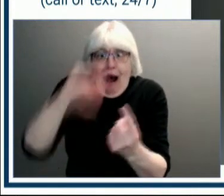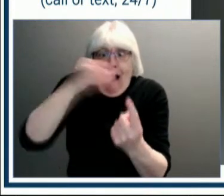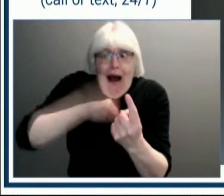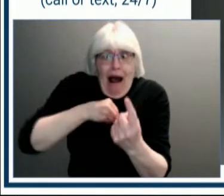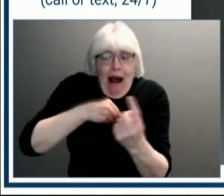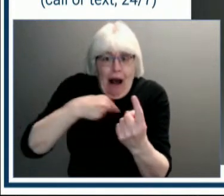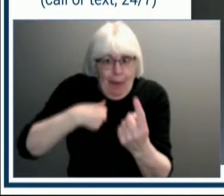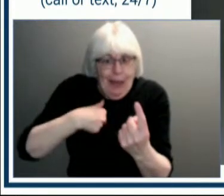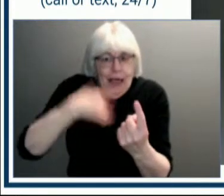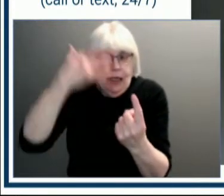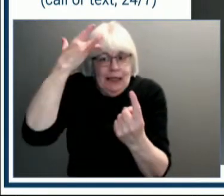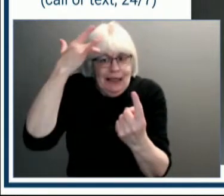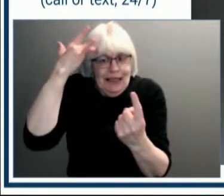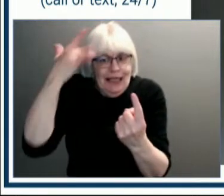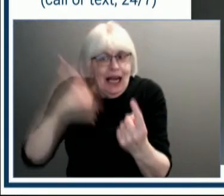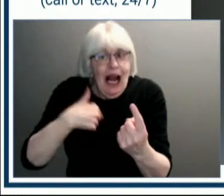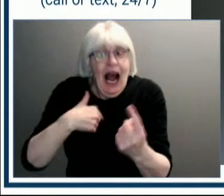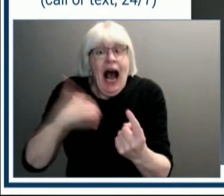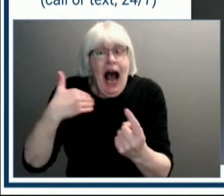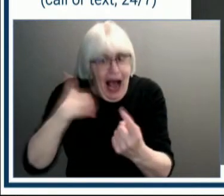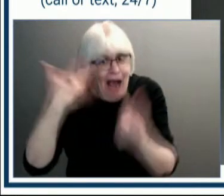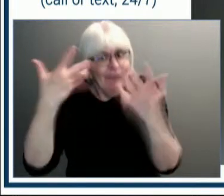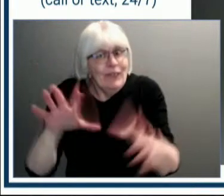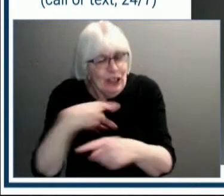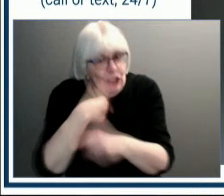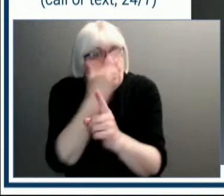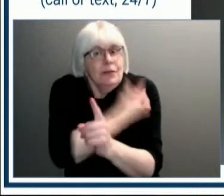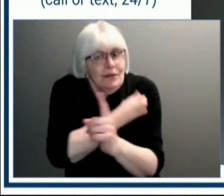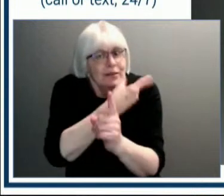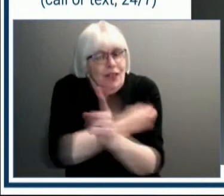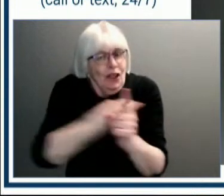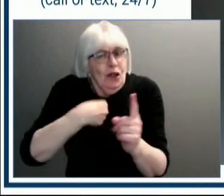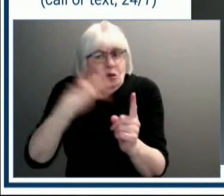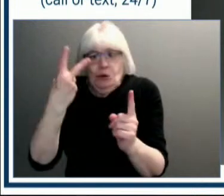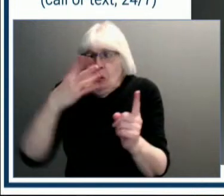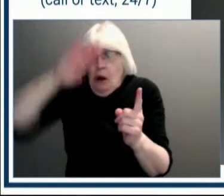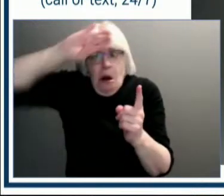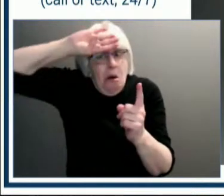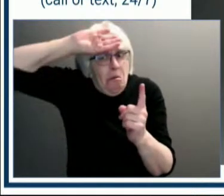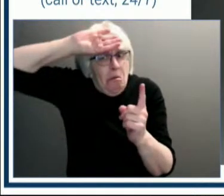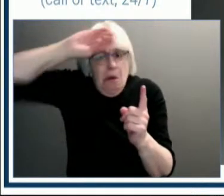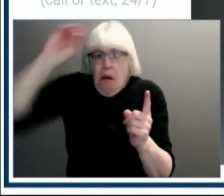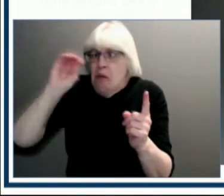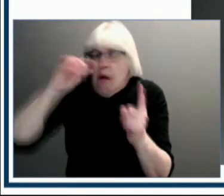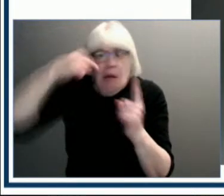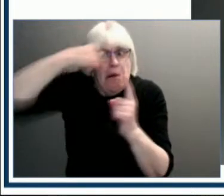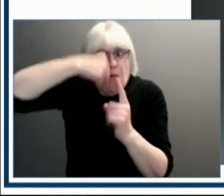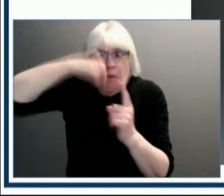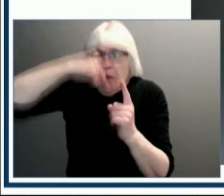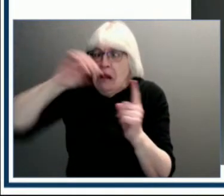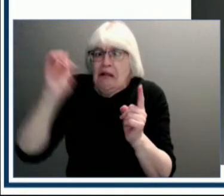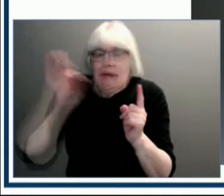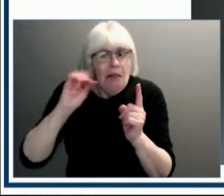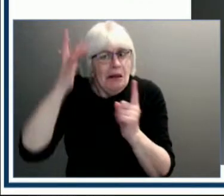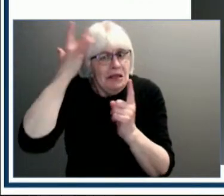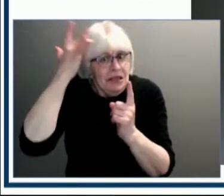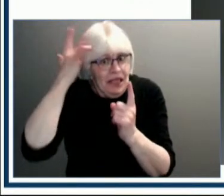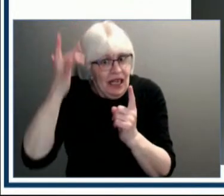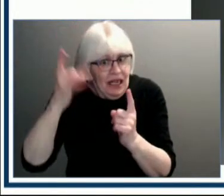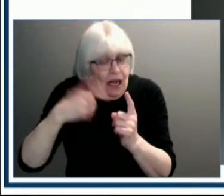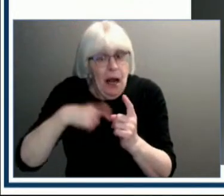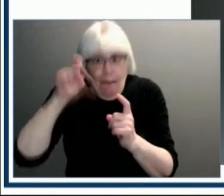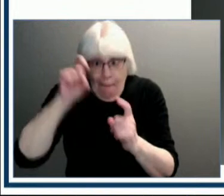12 and you have no symptoms, you no longer need to fully isolate until you have a negative